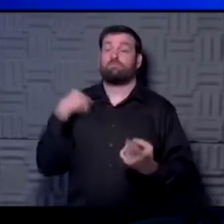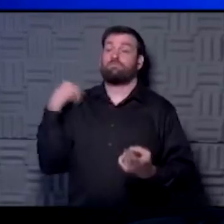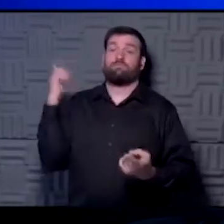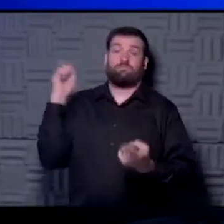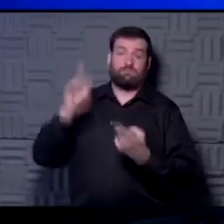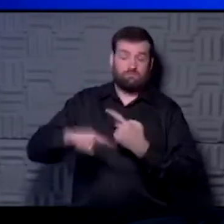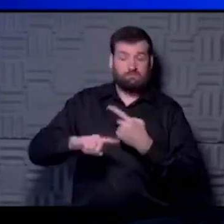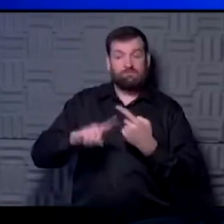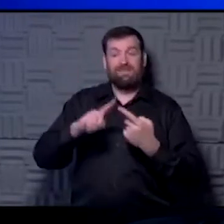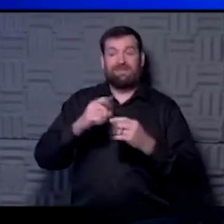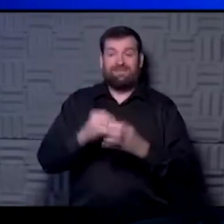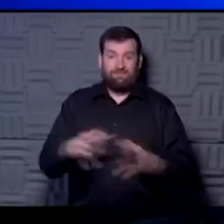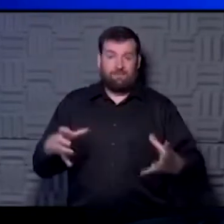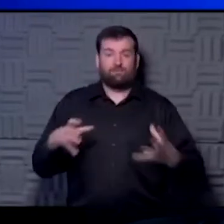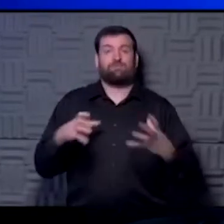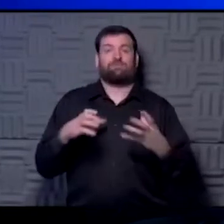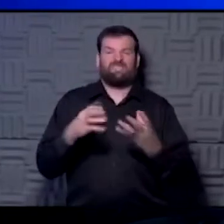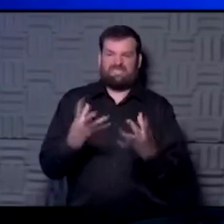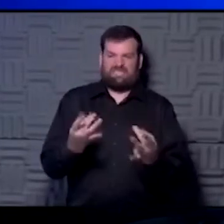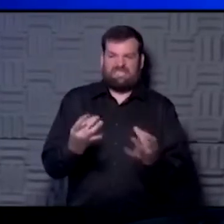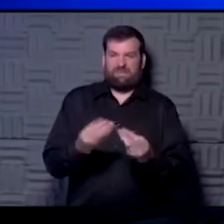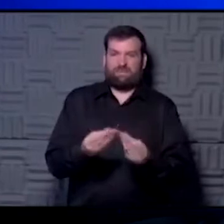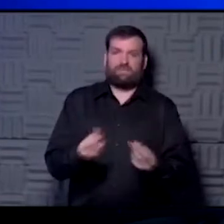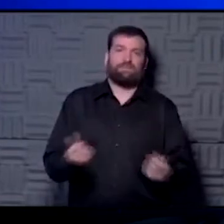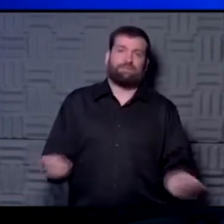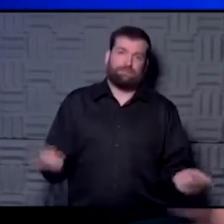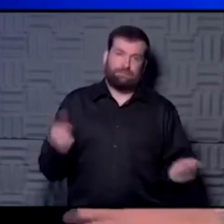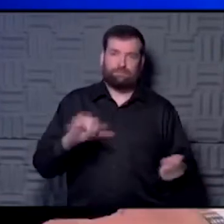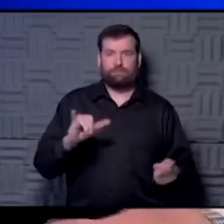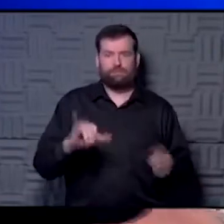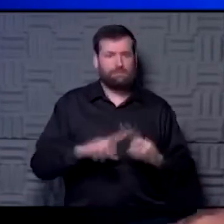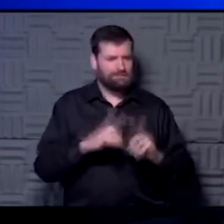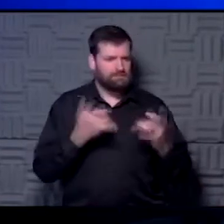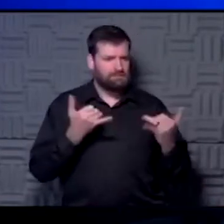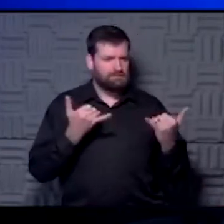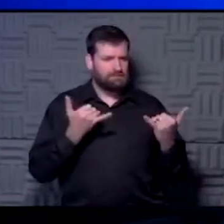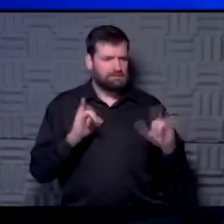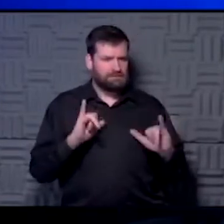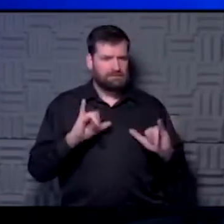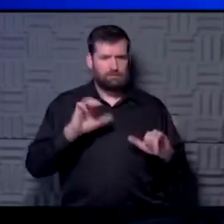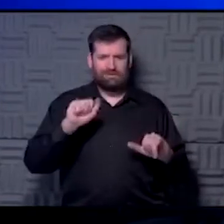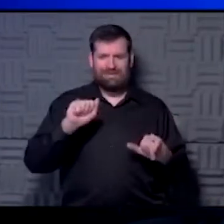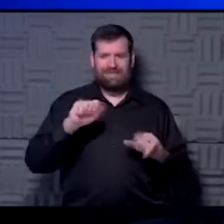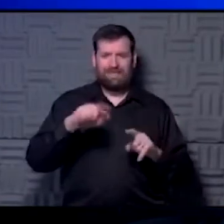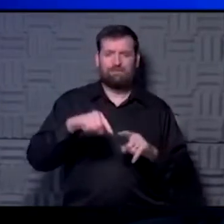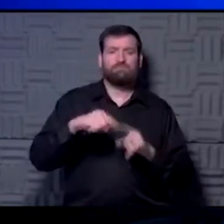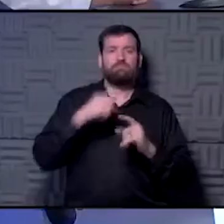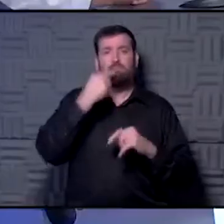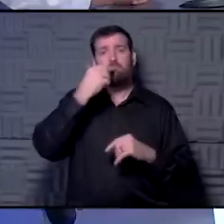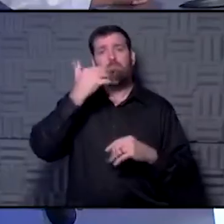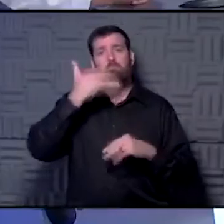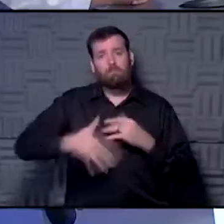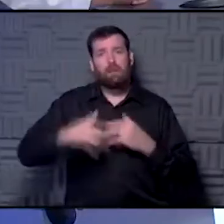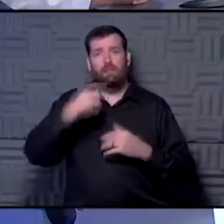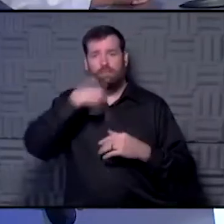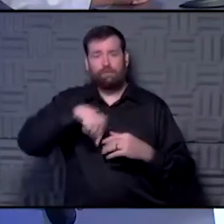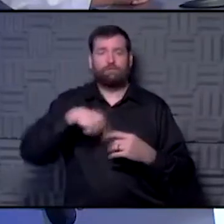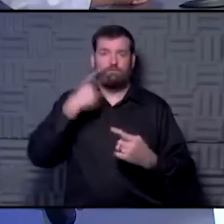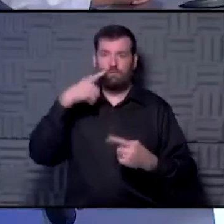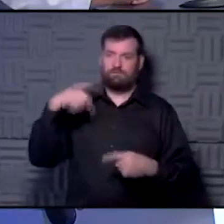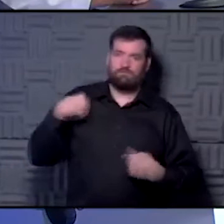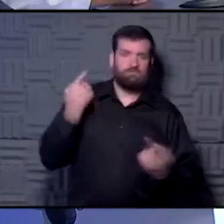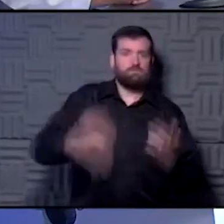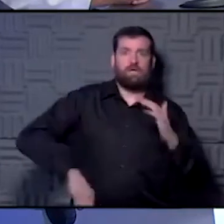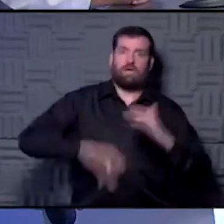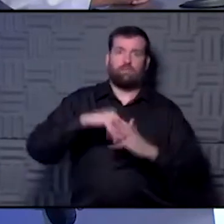and the inflammation phase, the stickiness begins to fade. But I think we still give the anticoagulation for up to 6 weeks. We do, yeah. People do leave the